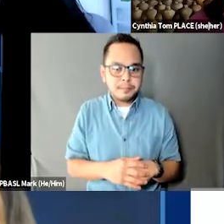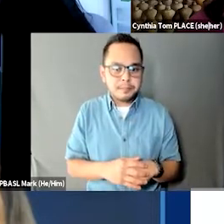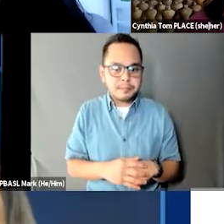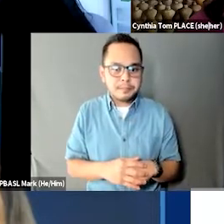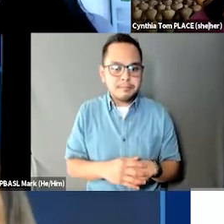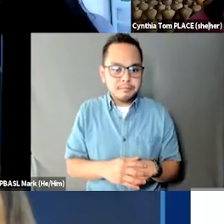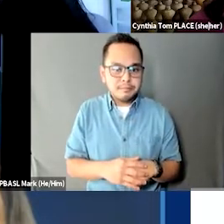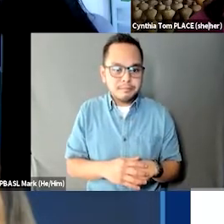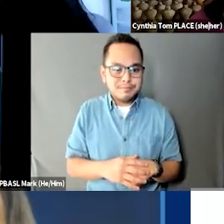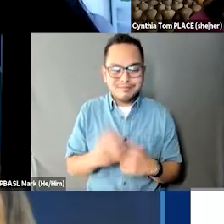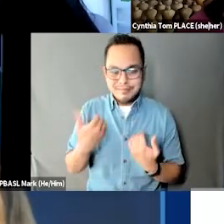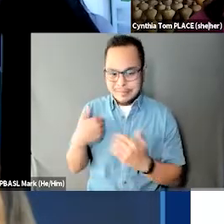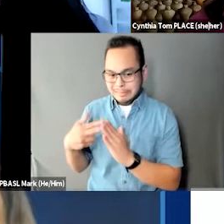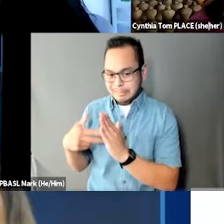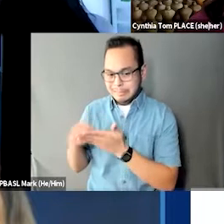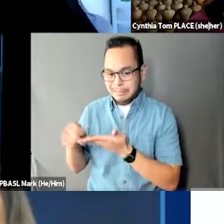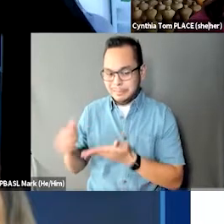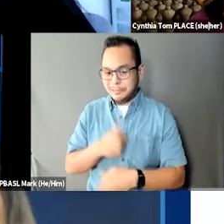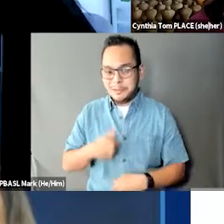I'm reading the notes, sorry.